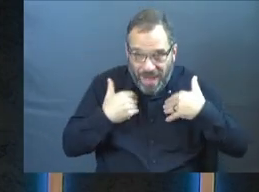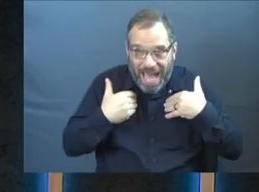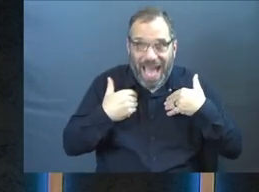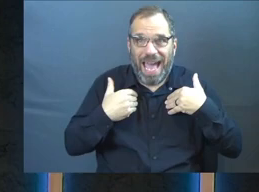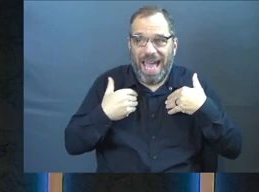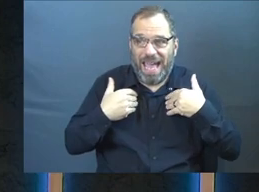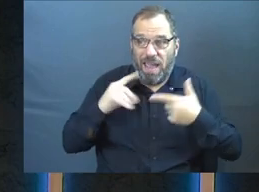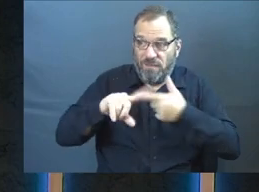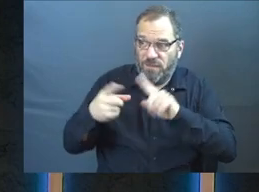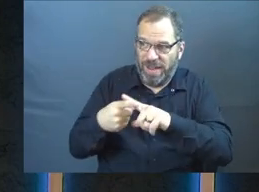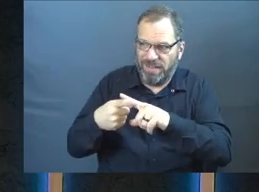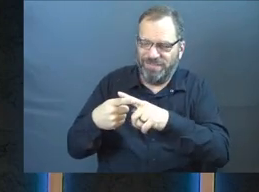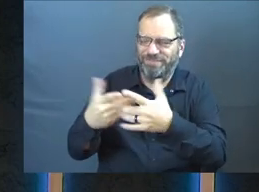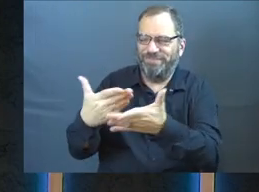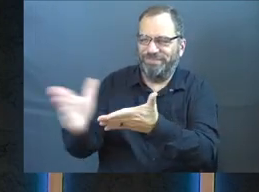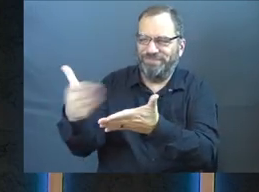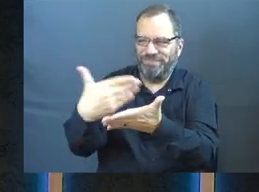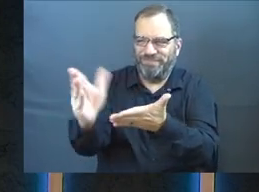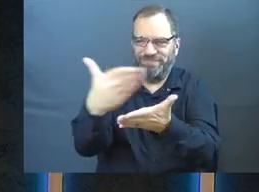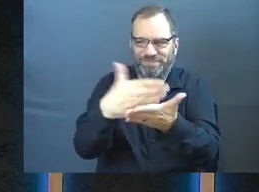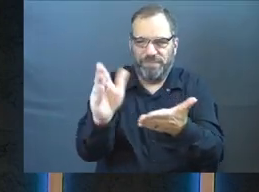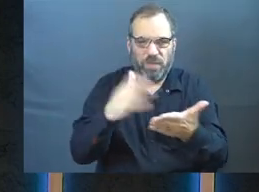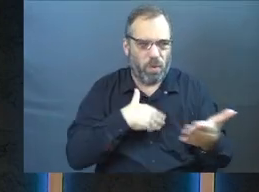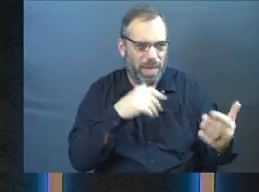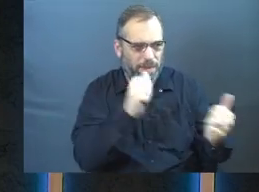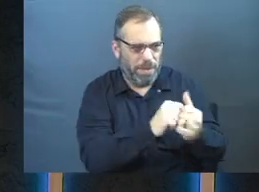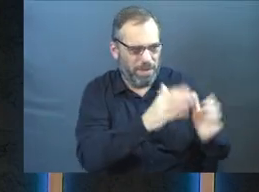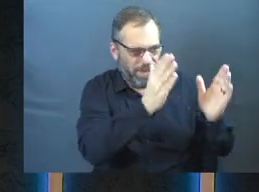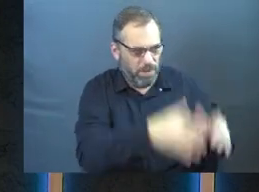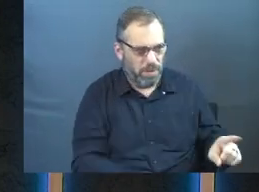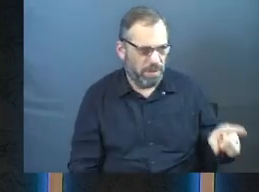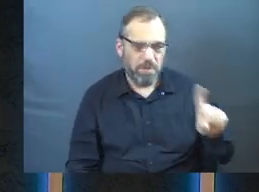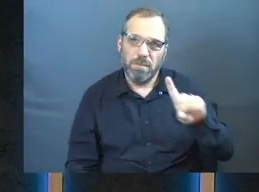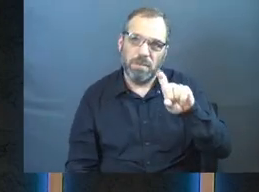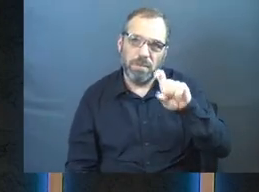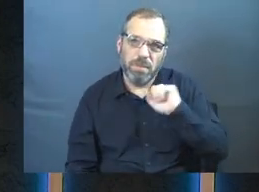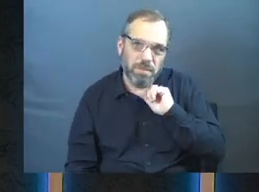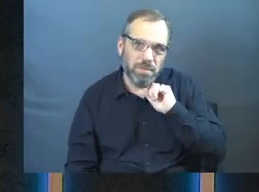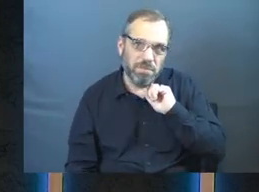to shut down those friendships so that I could be with this person?